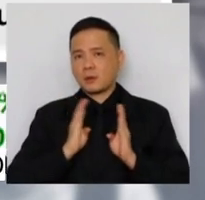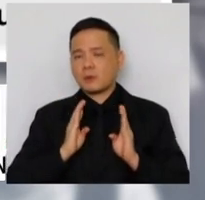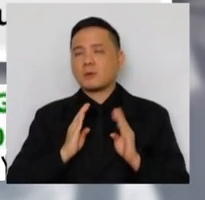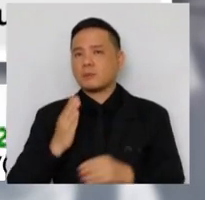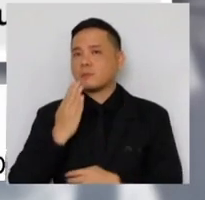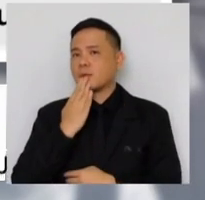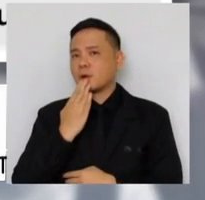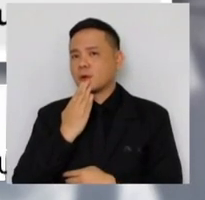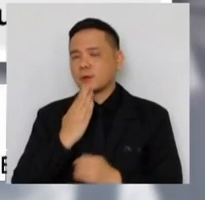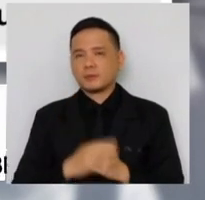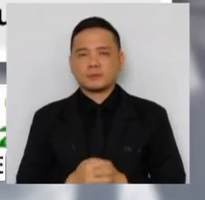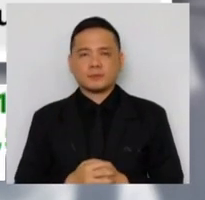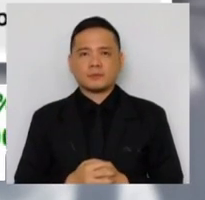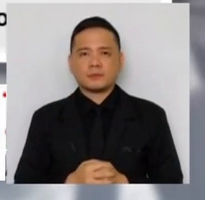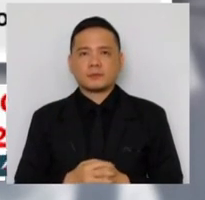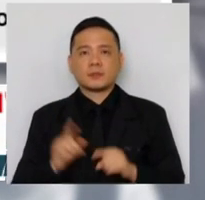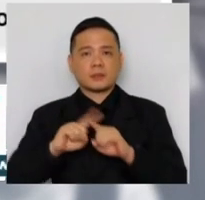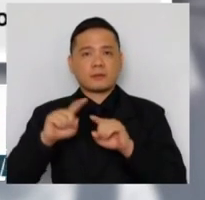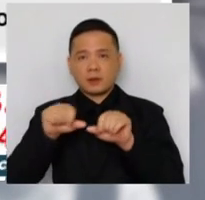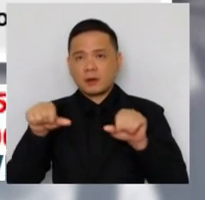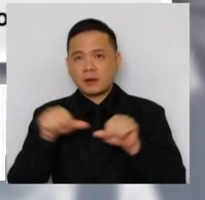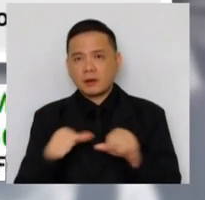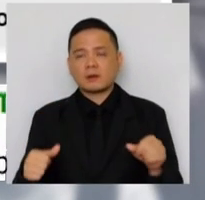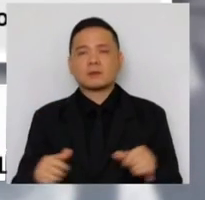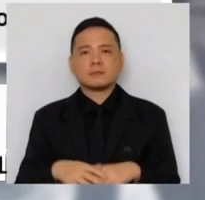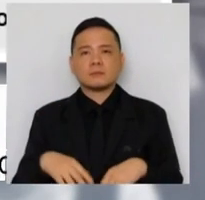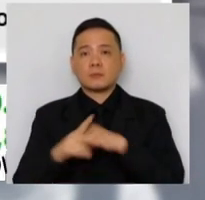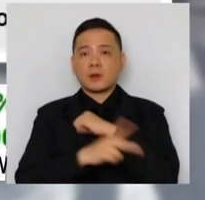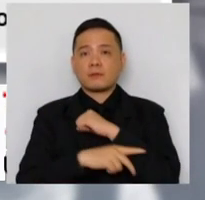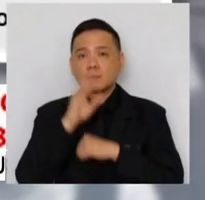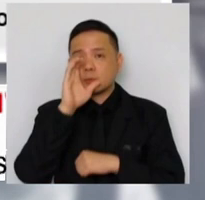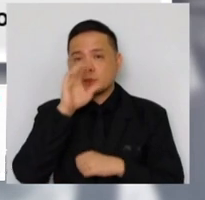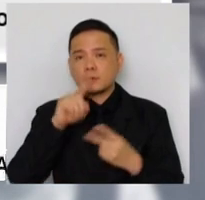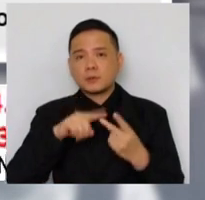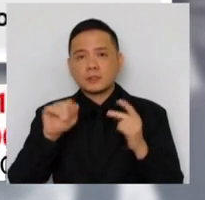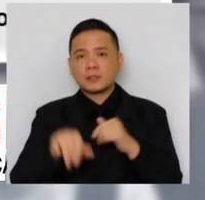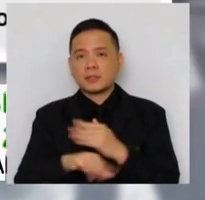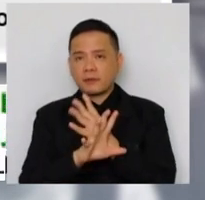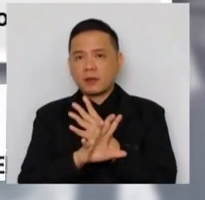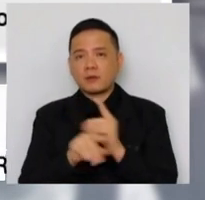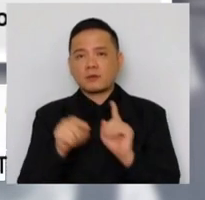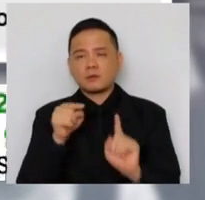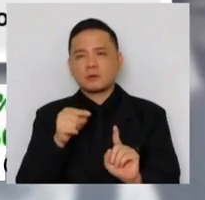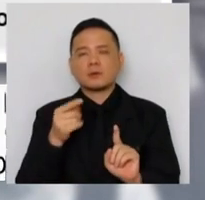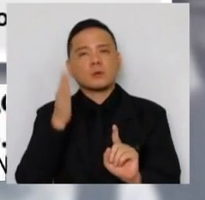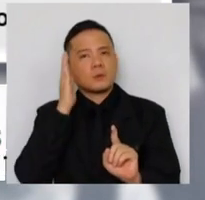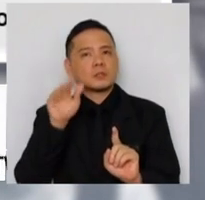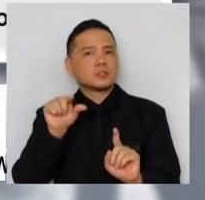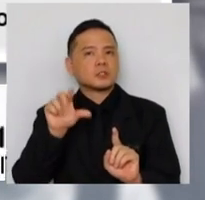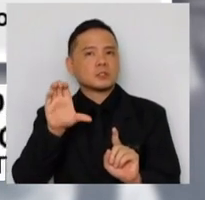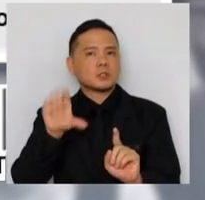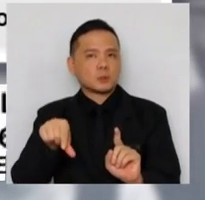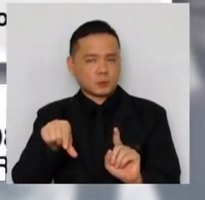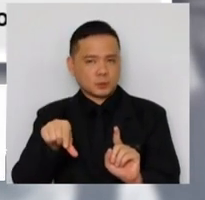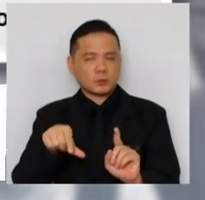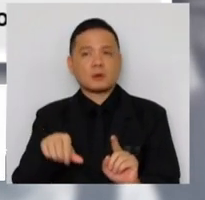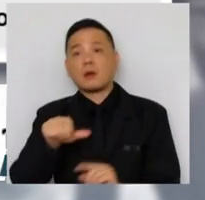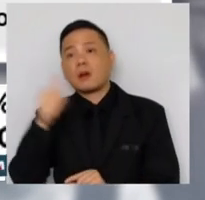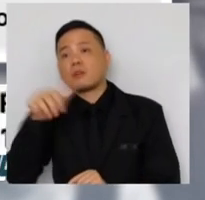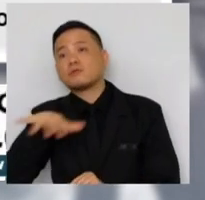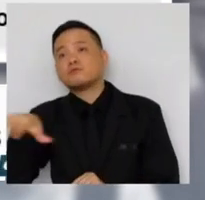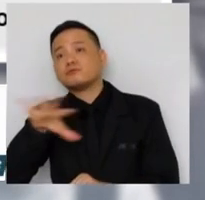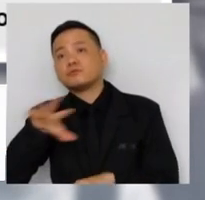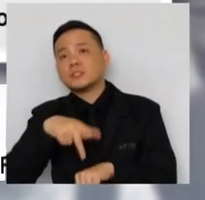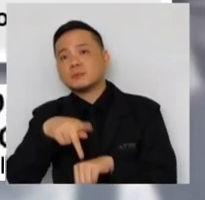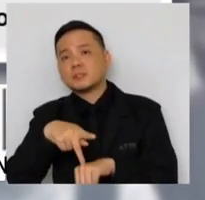Bacolod. Dozens of other areas, such as the province of Cebu and Davao City, will be under GCQ. The rest of the country will